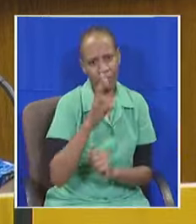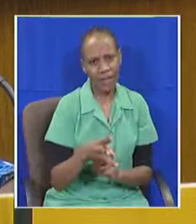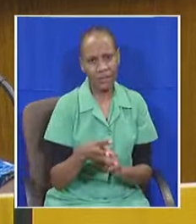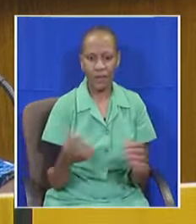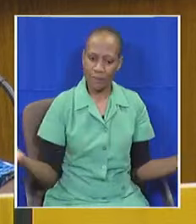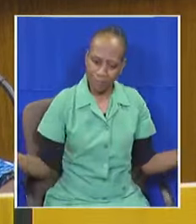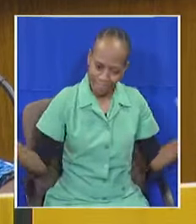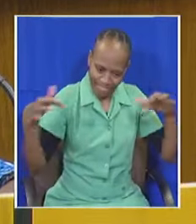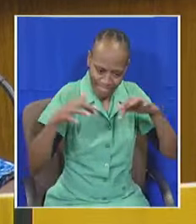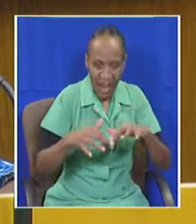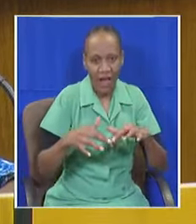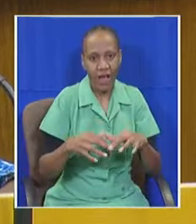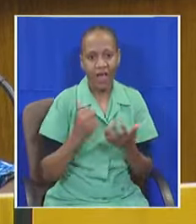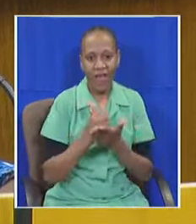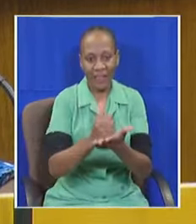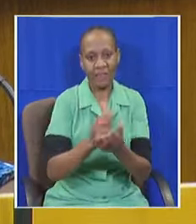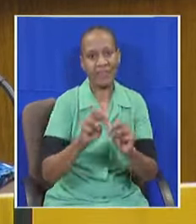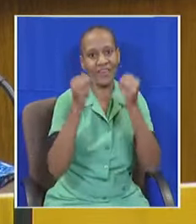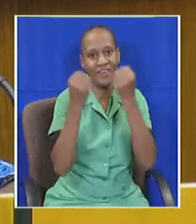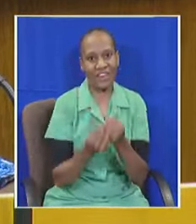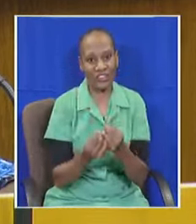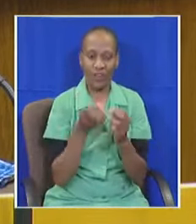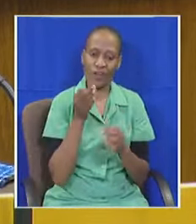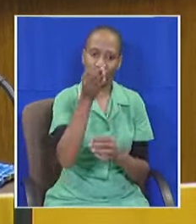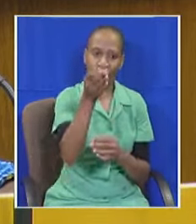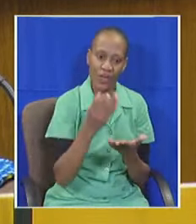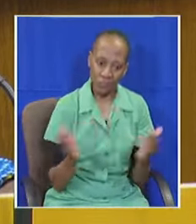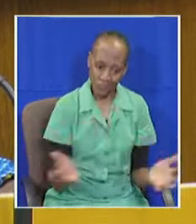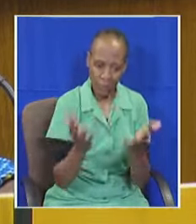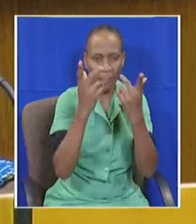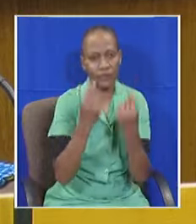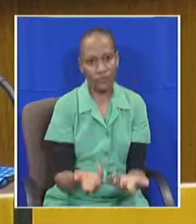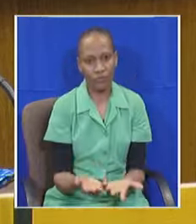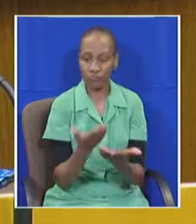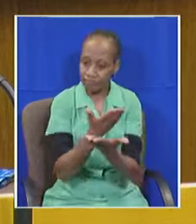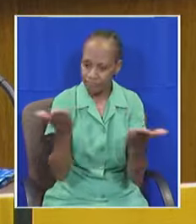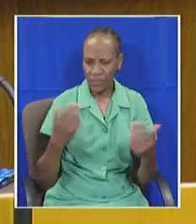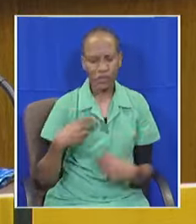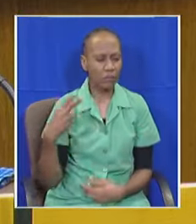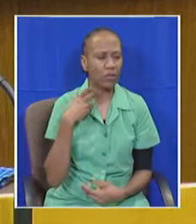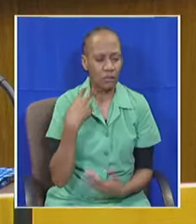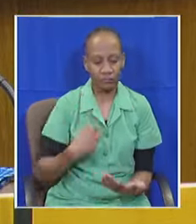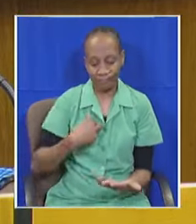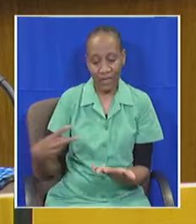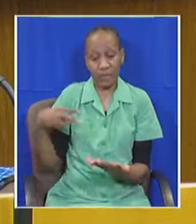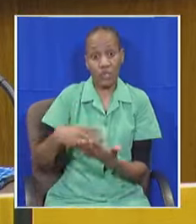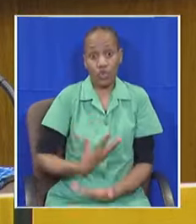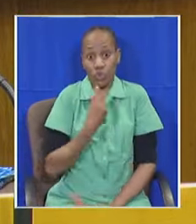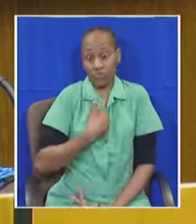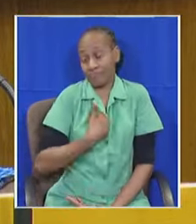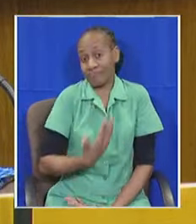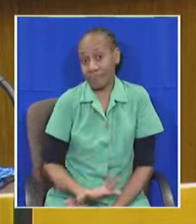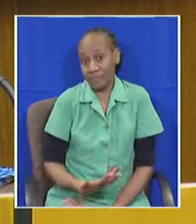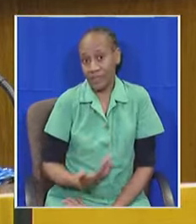come together for the sake of our nation and our future children. Honorable members, it is very disturbing to stand here as a young person and